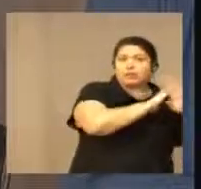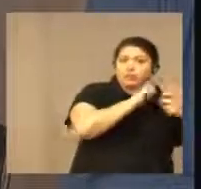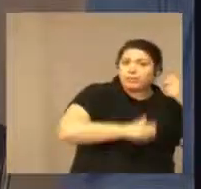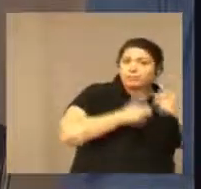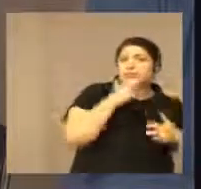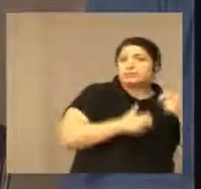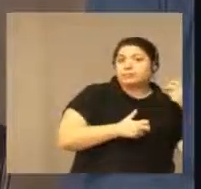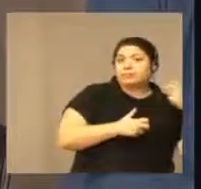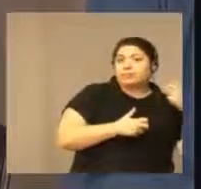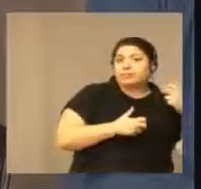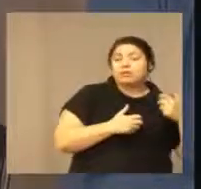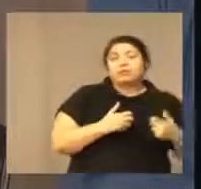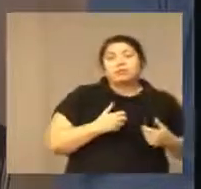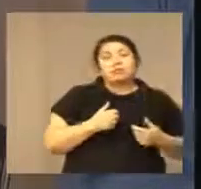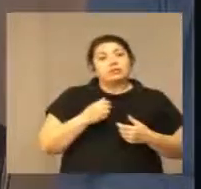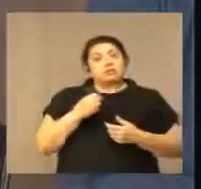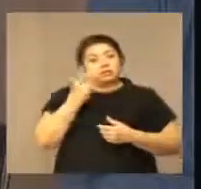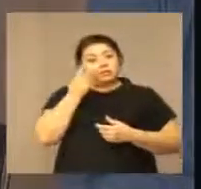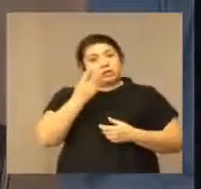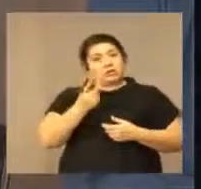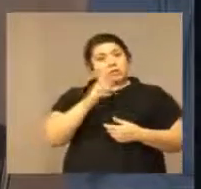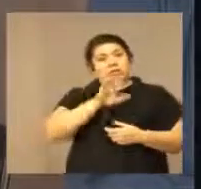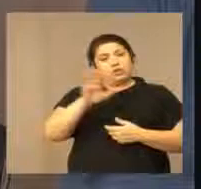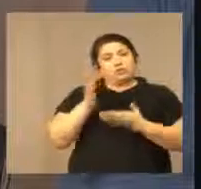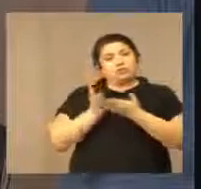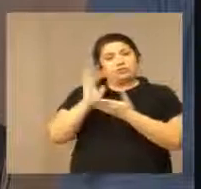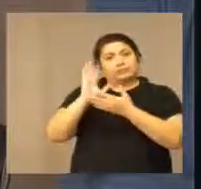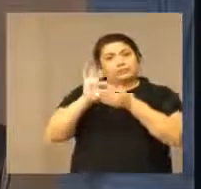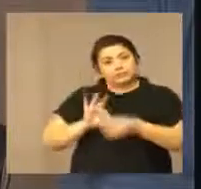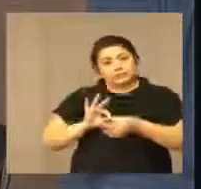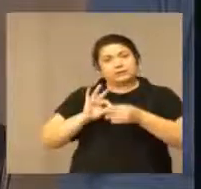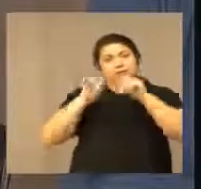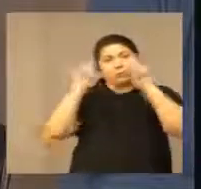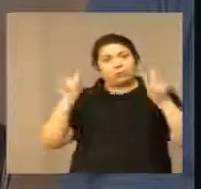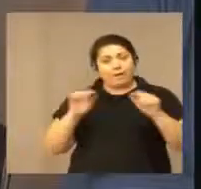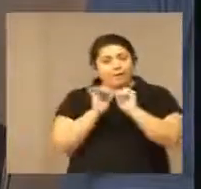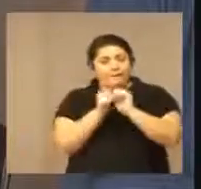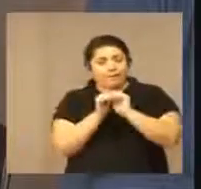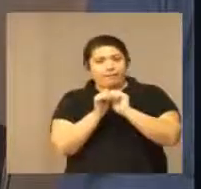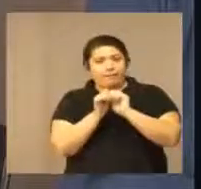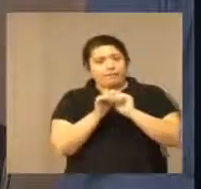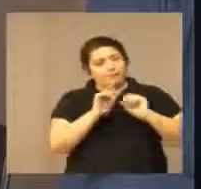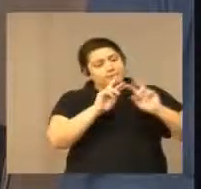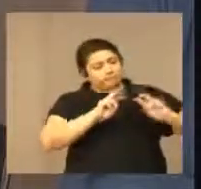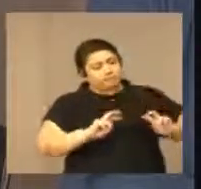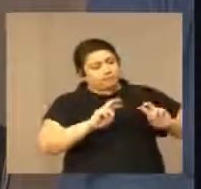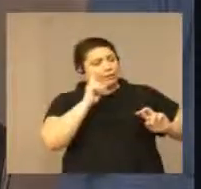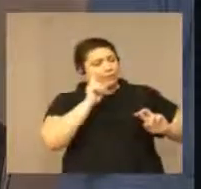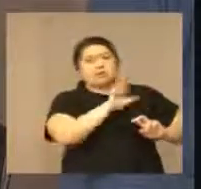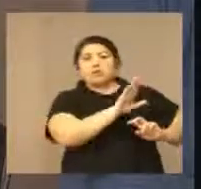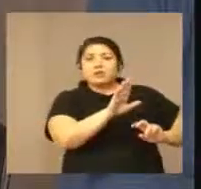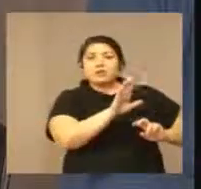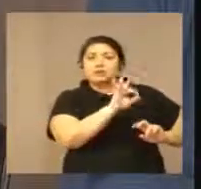Applying a rights-based framework to addressing the needs of First Nations persons with disabilities, in my opinion and